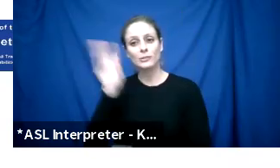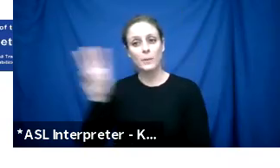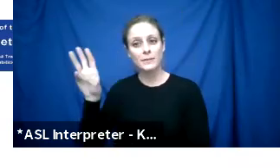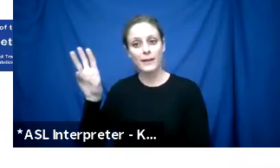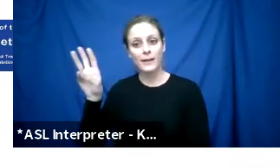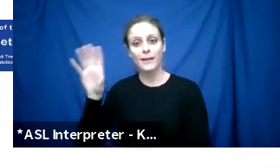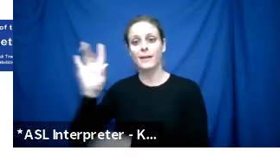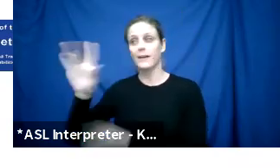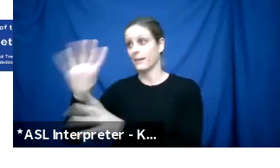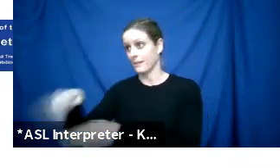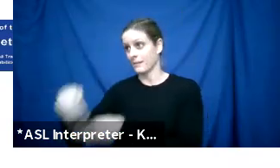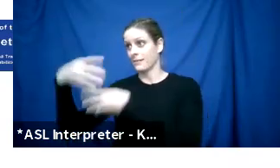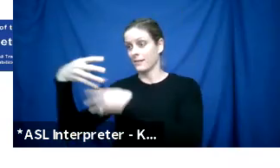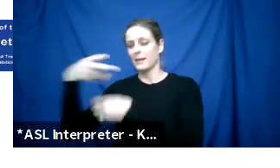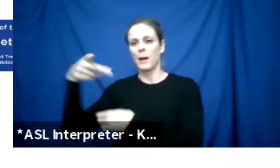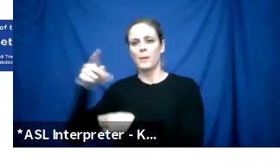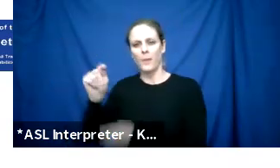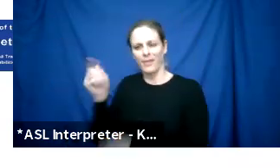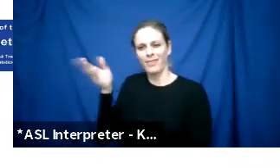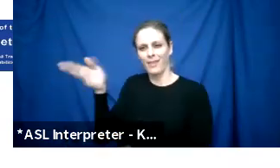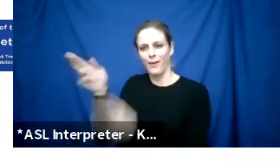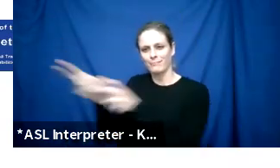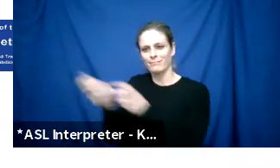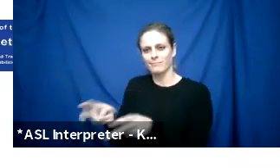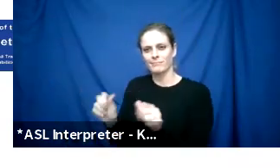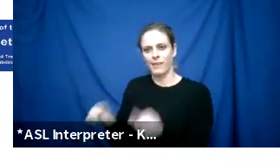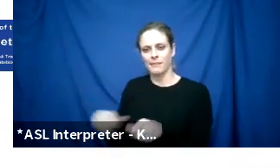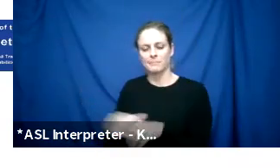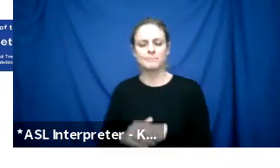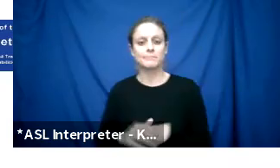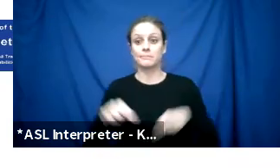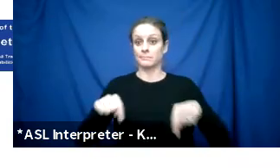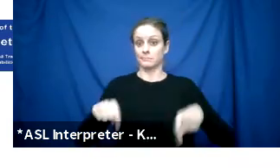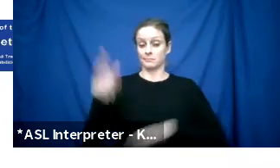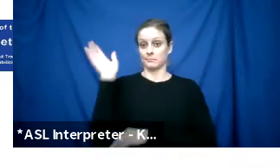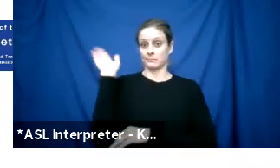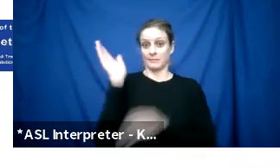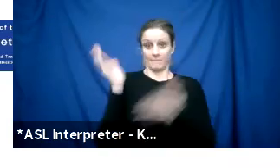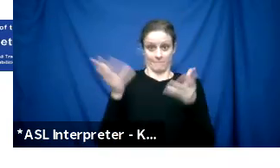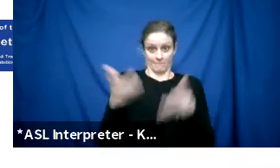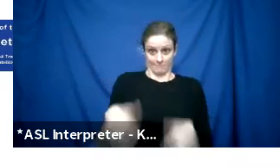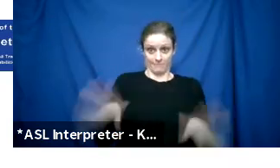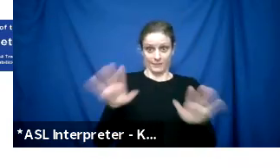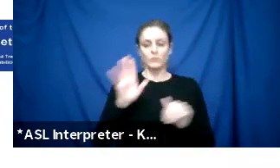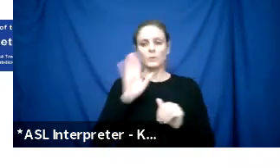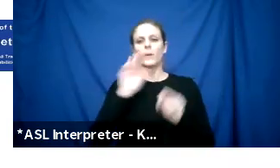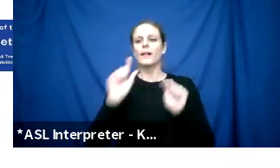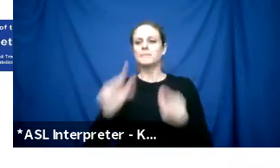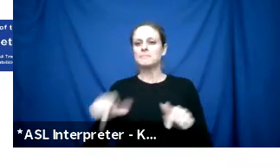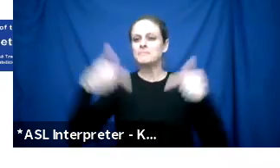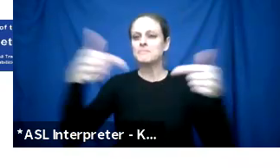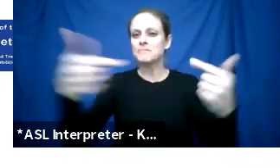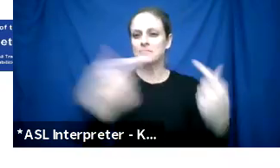adapresentations.org. At the conclusion of today's presentation, there will be an opportunity for everyone to ask